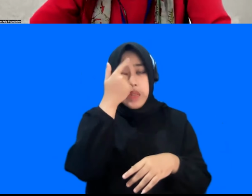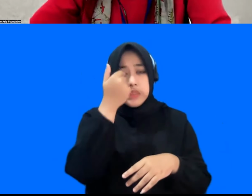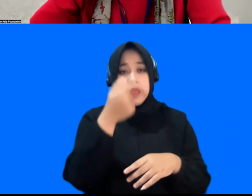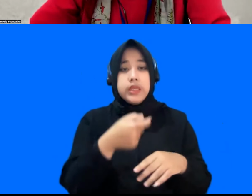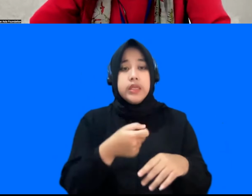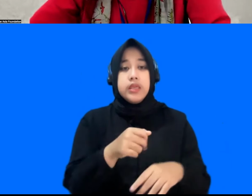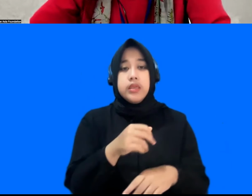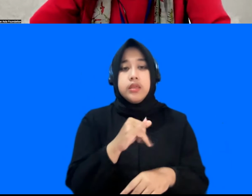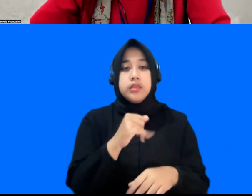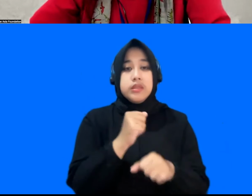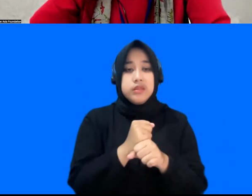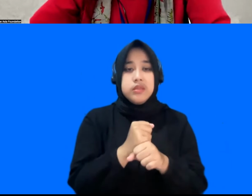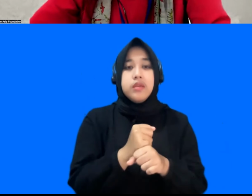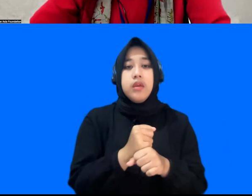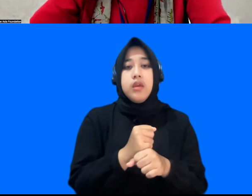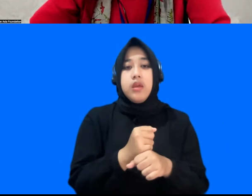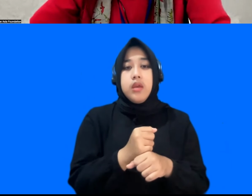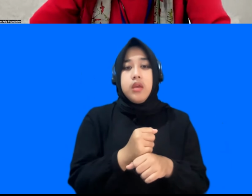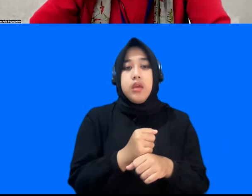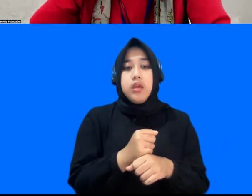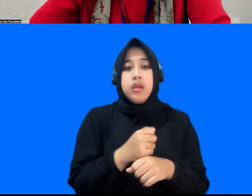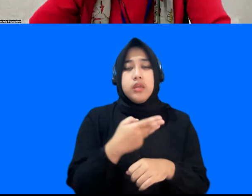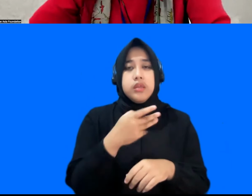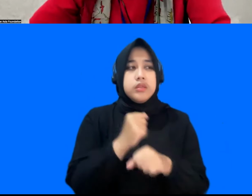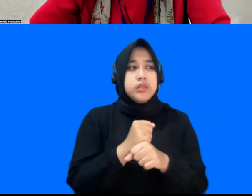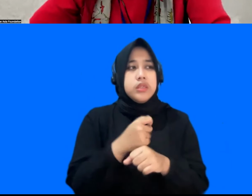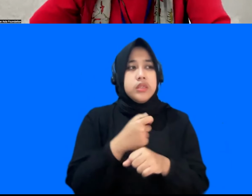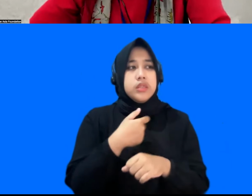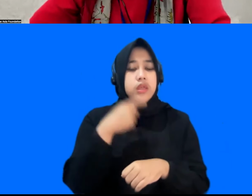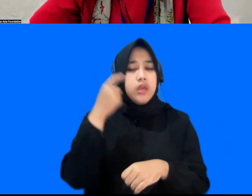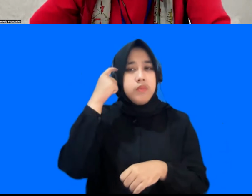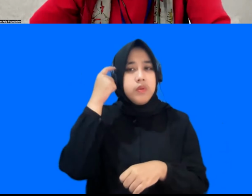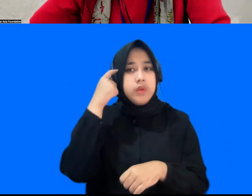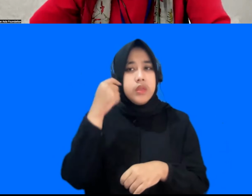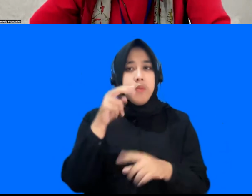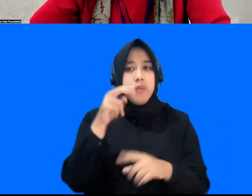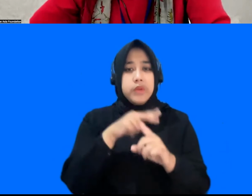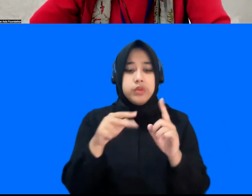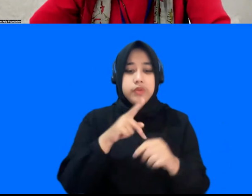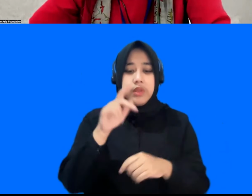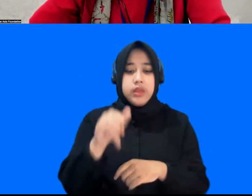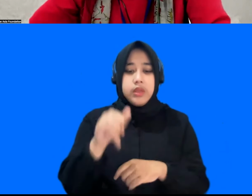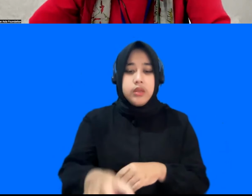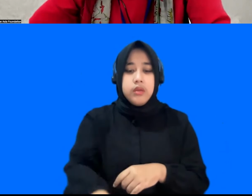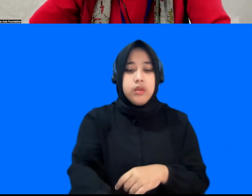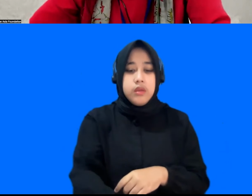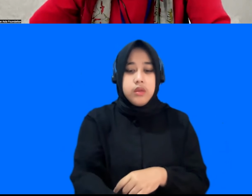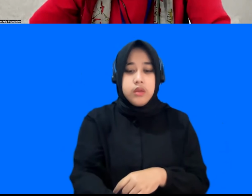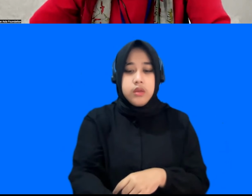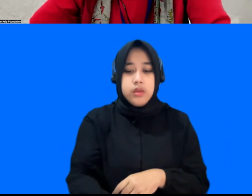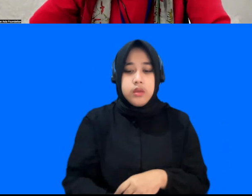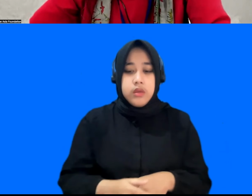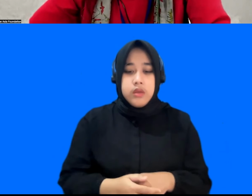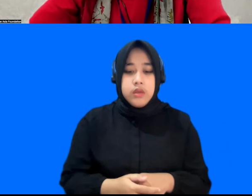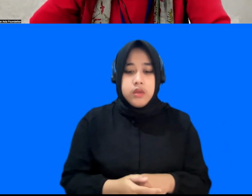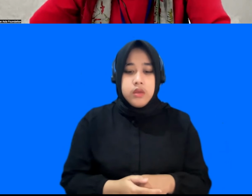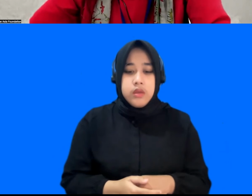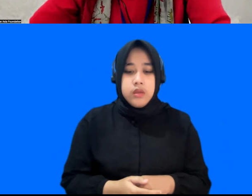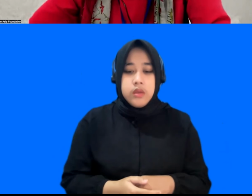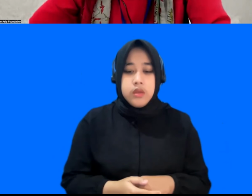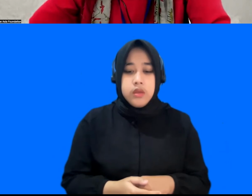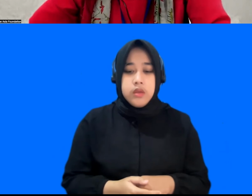we tend to think of issues in our lens and how we perceive the issue to be. However, that is not how their lived experience is